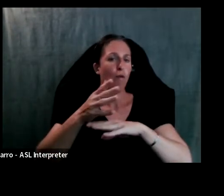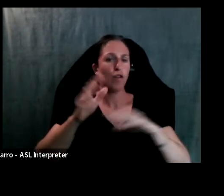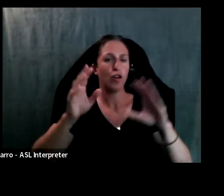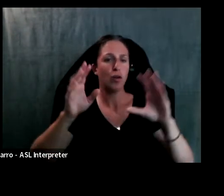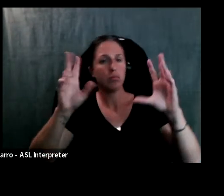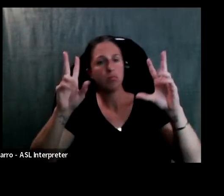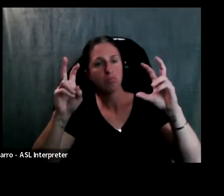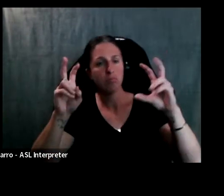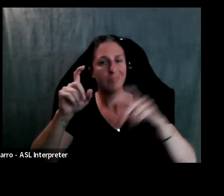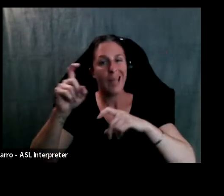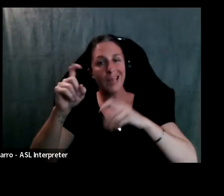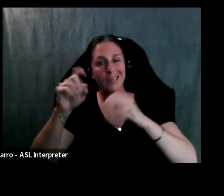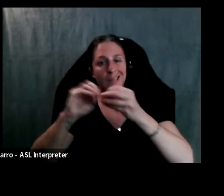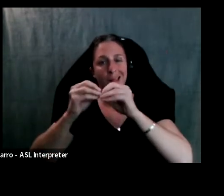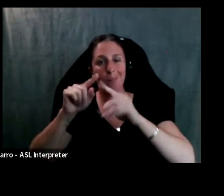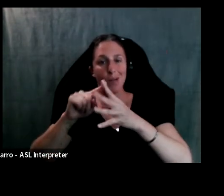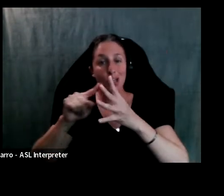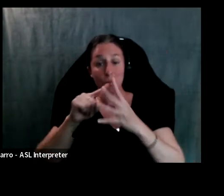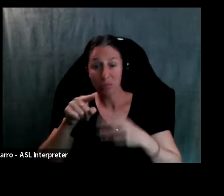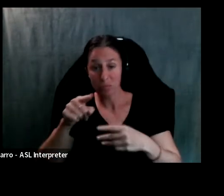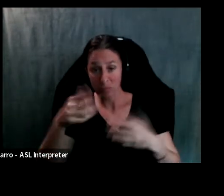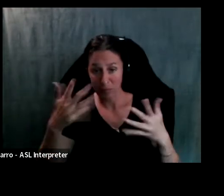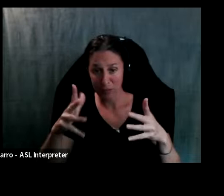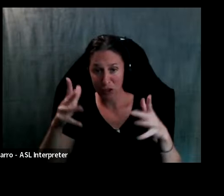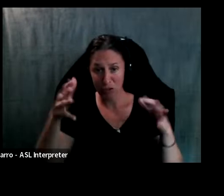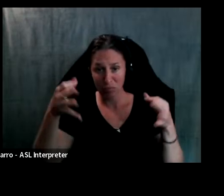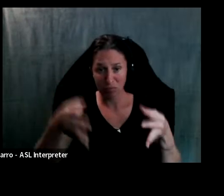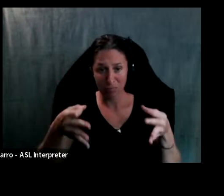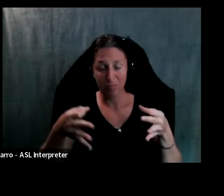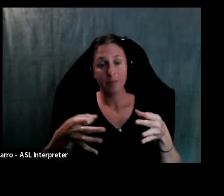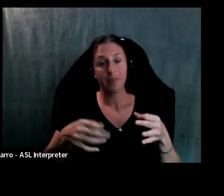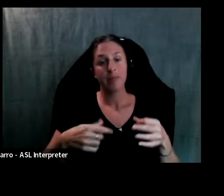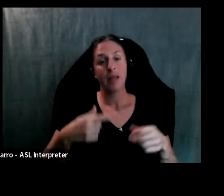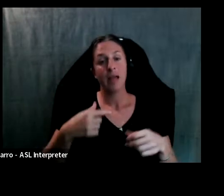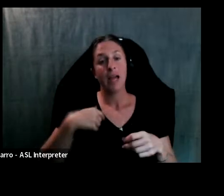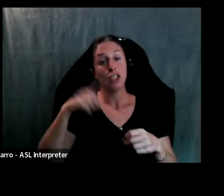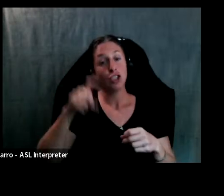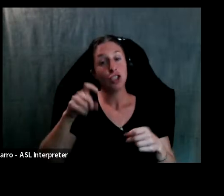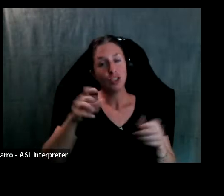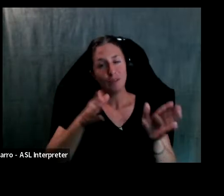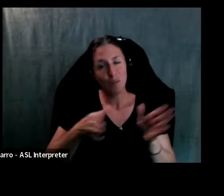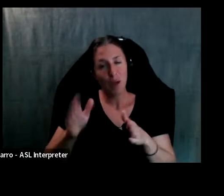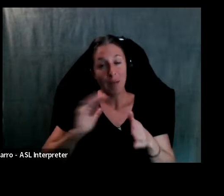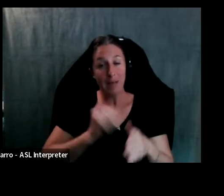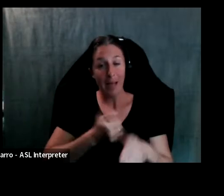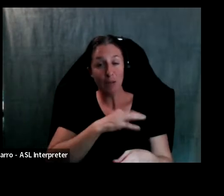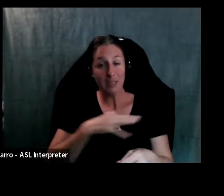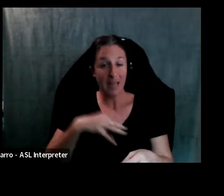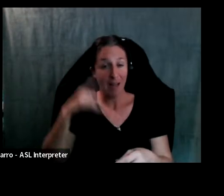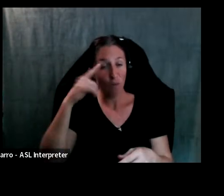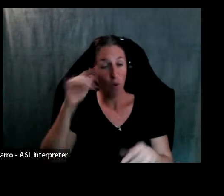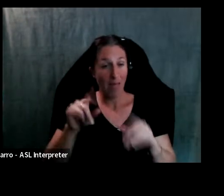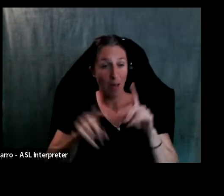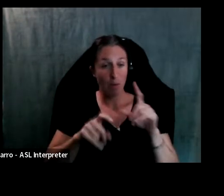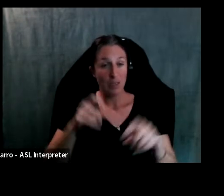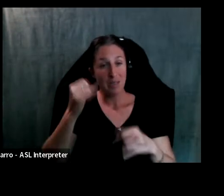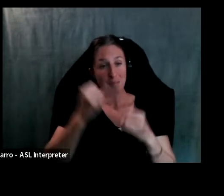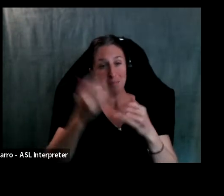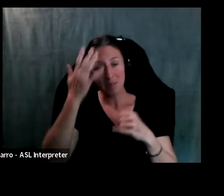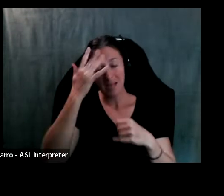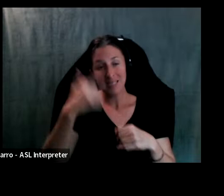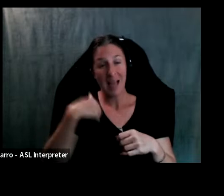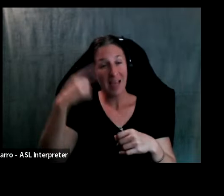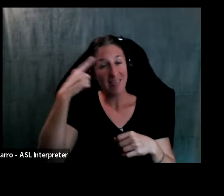X that's been defined? Yeah, I should have prepped our staff for that question, because I think the last time